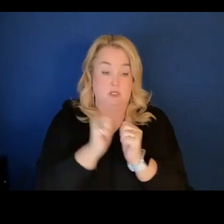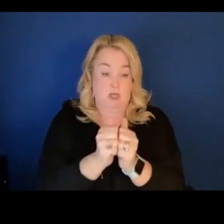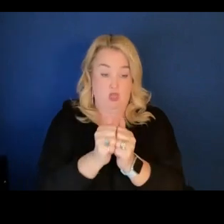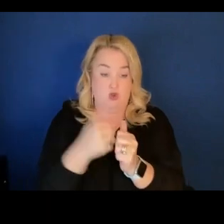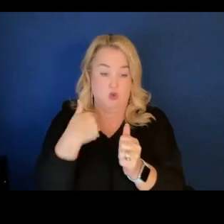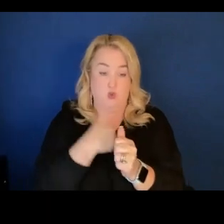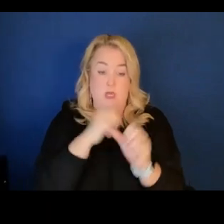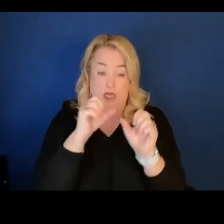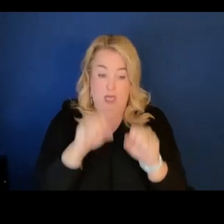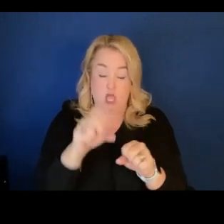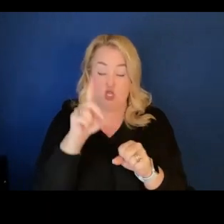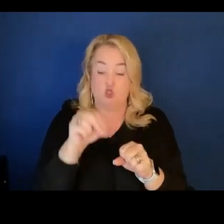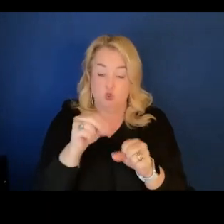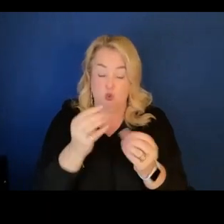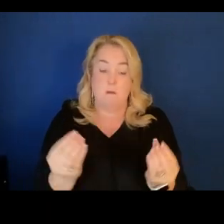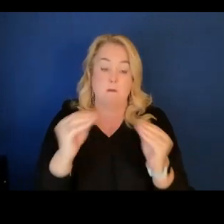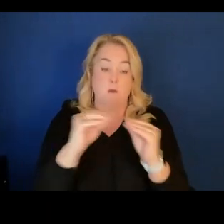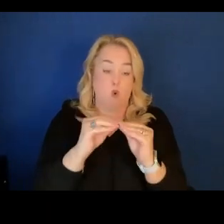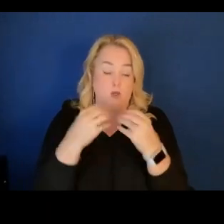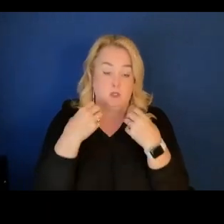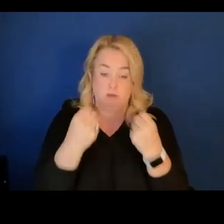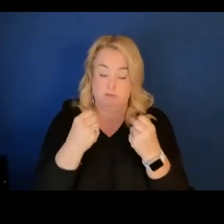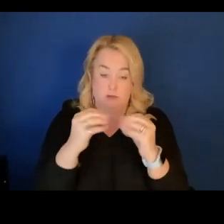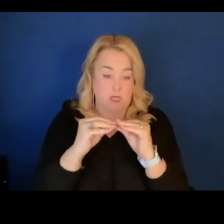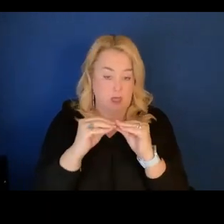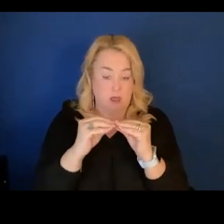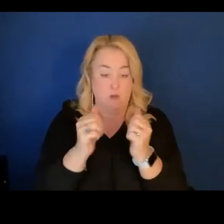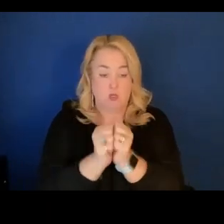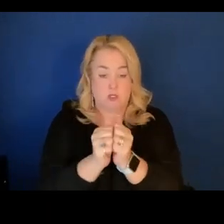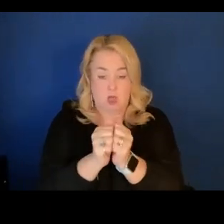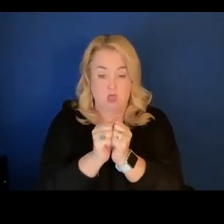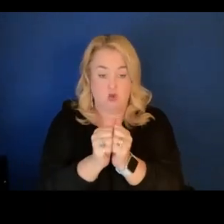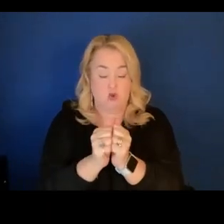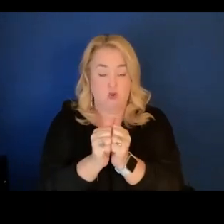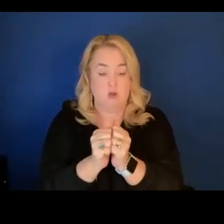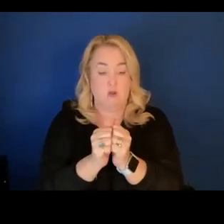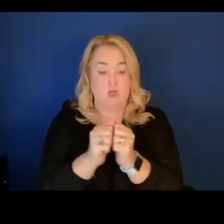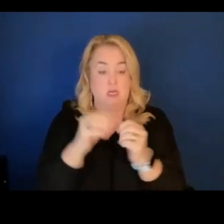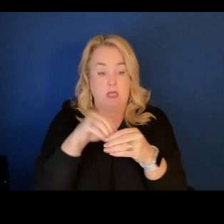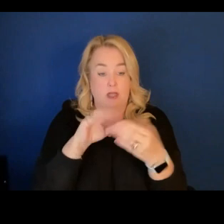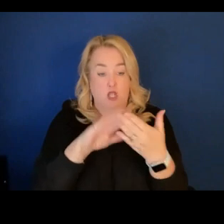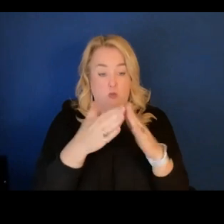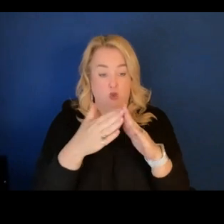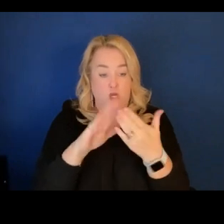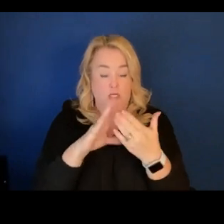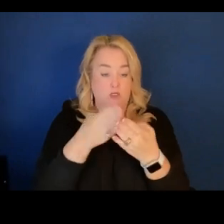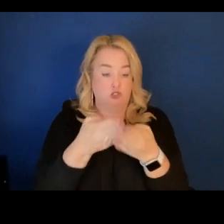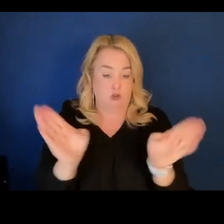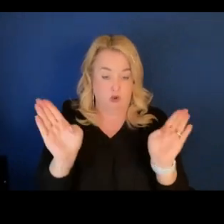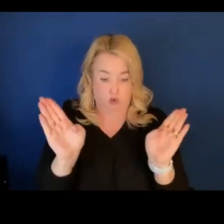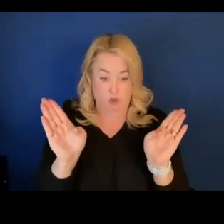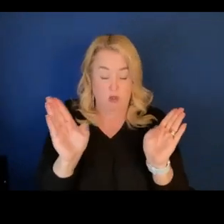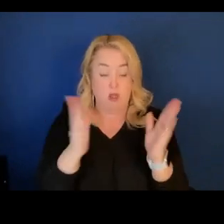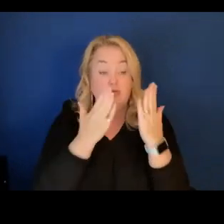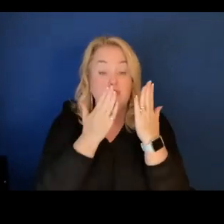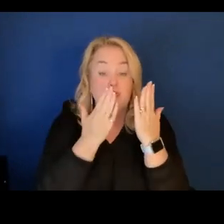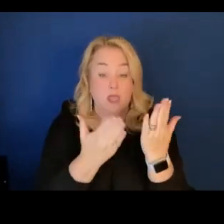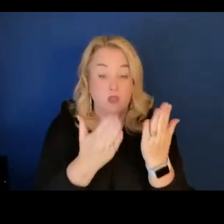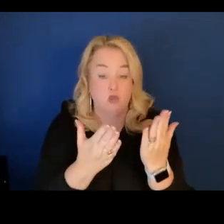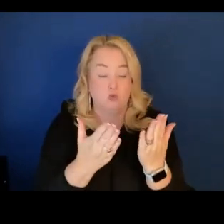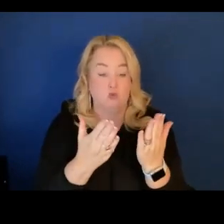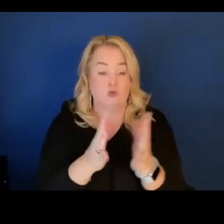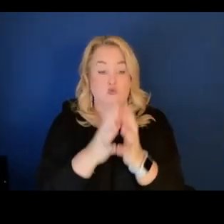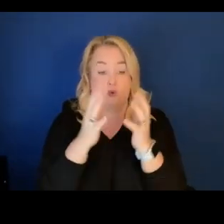do more together working across the aging and disability communities and in our communities in general. Thank you so much